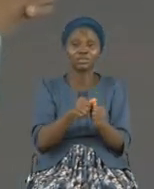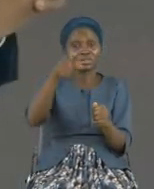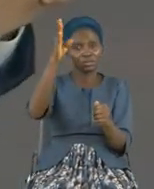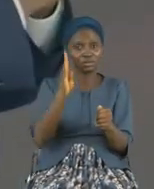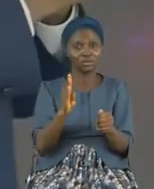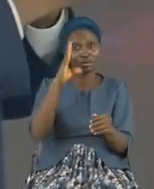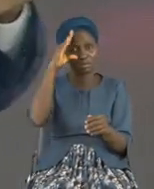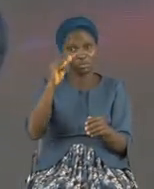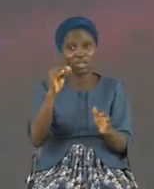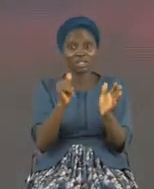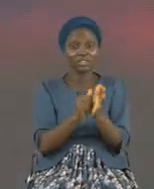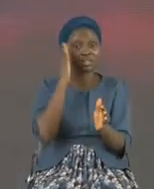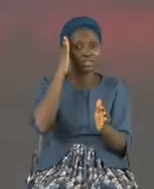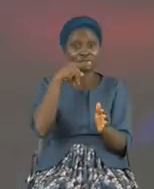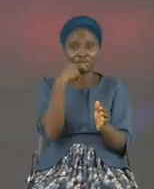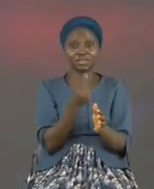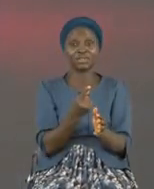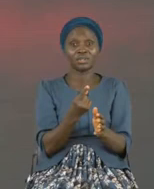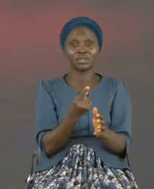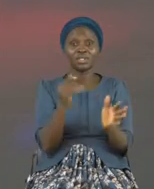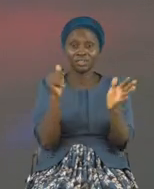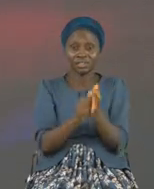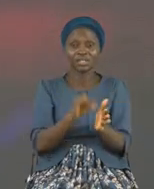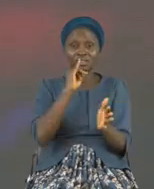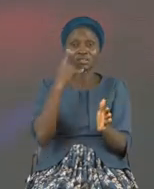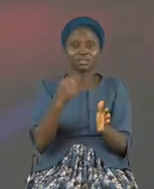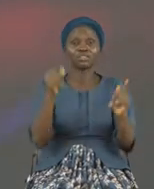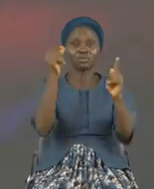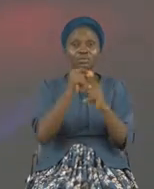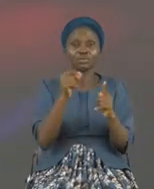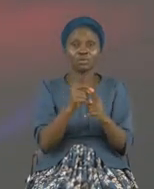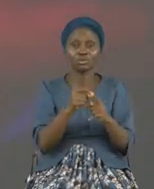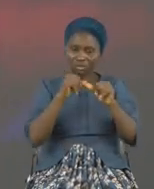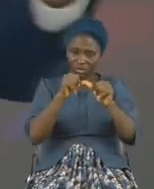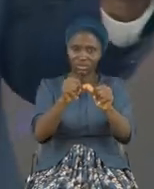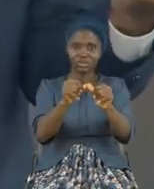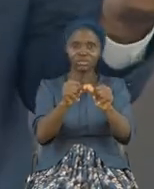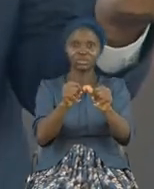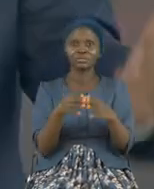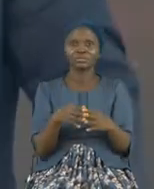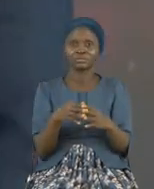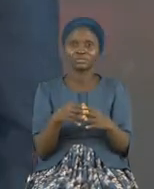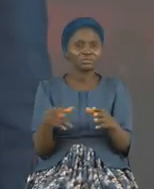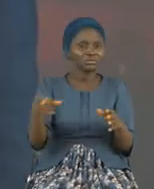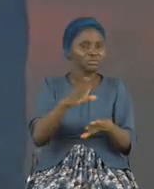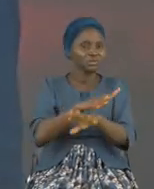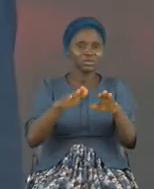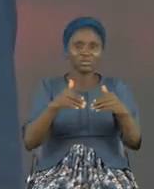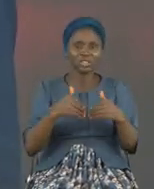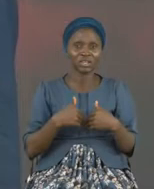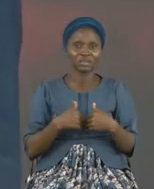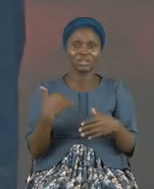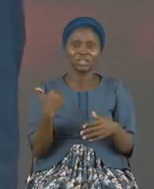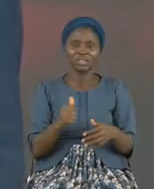that will say, that's the word, carry on. He didn't have any conscience that